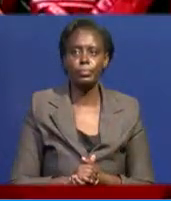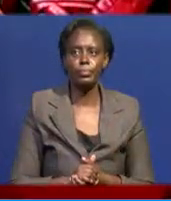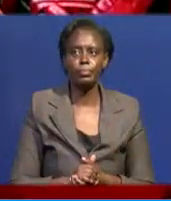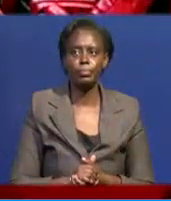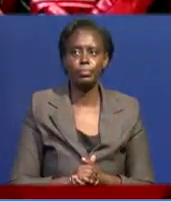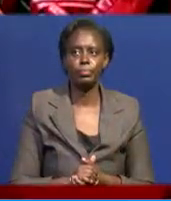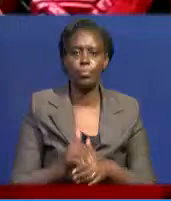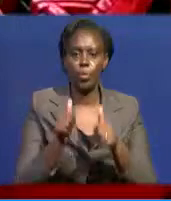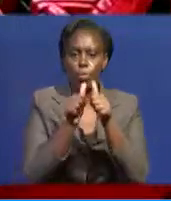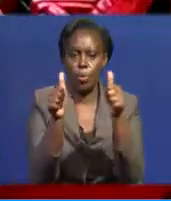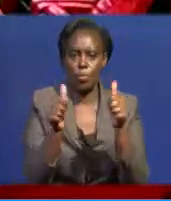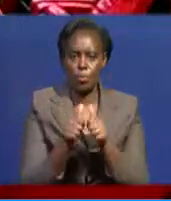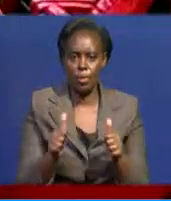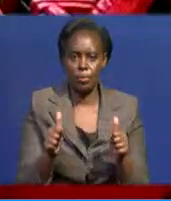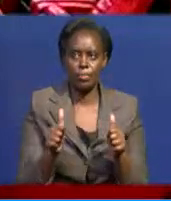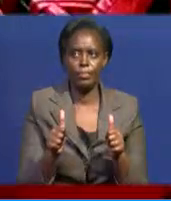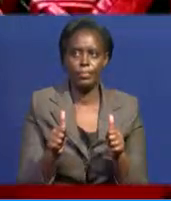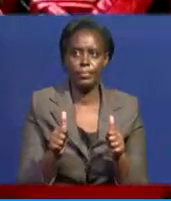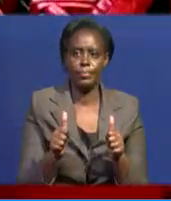Well,